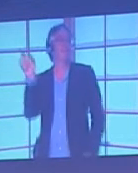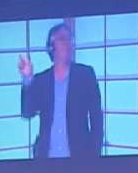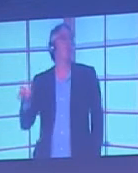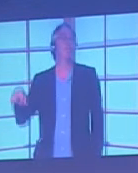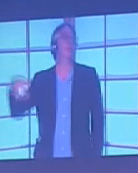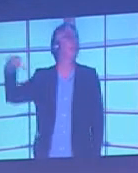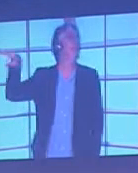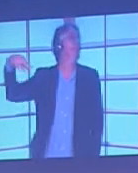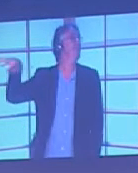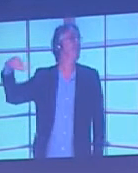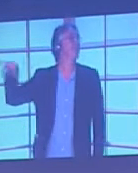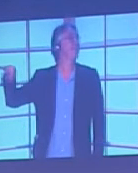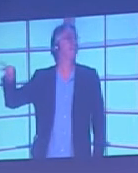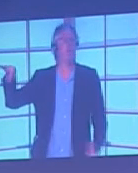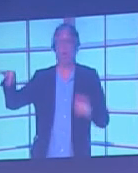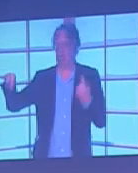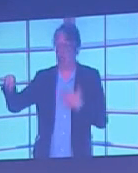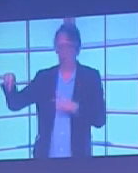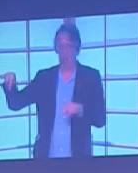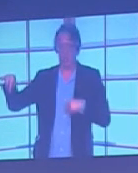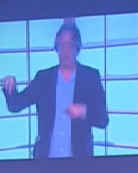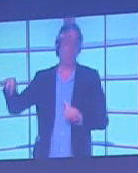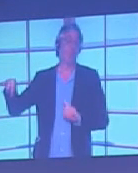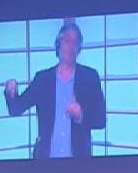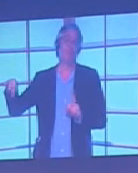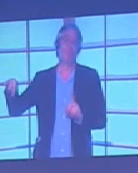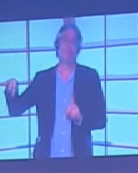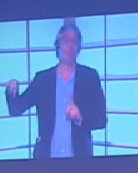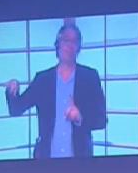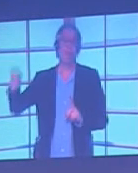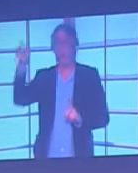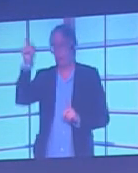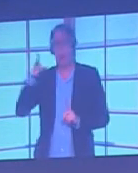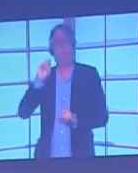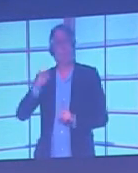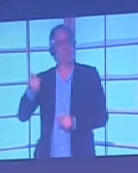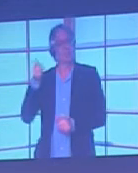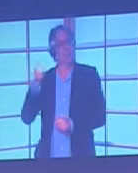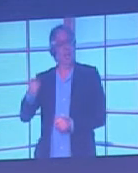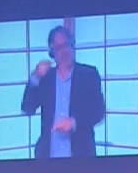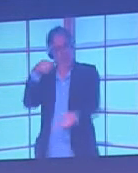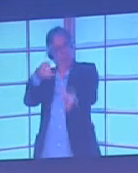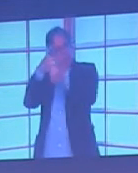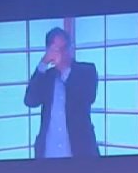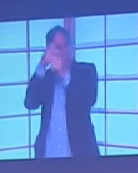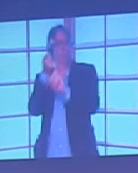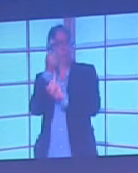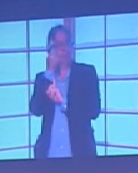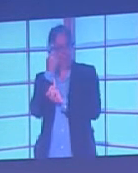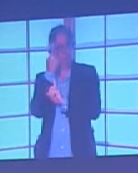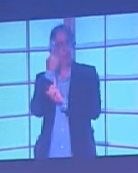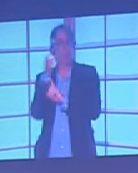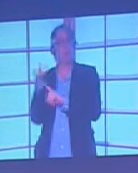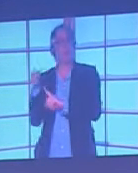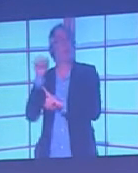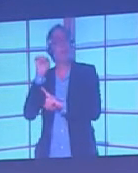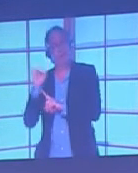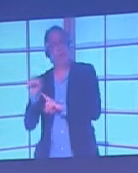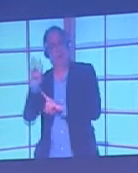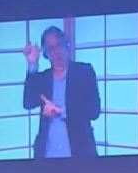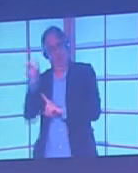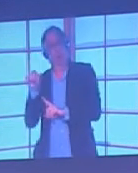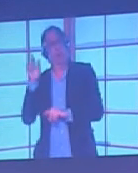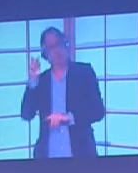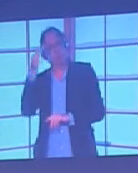We can't have that. That's not going to work. This has to be somebody that understands the subject, that can advise the club